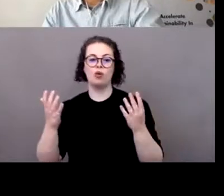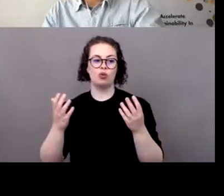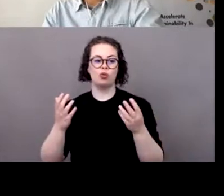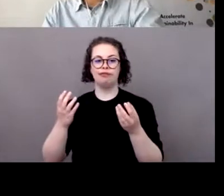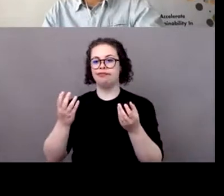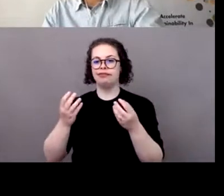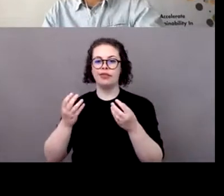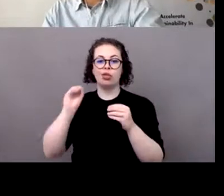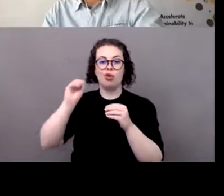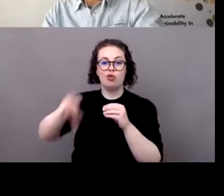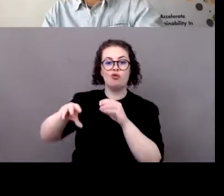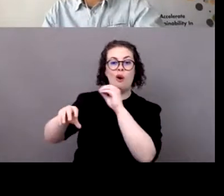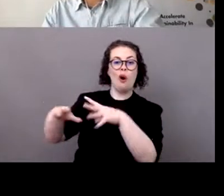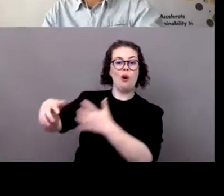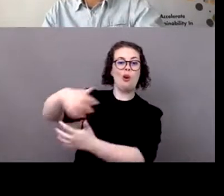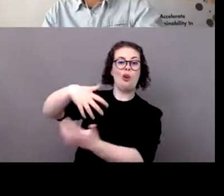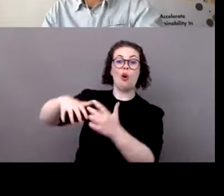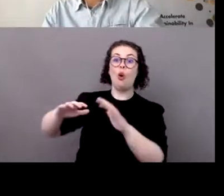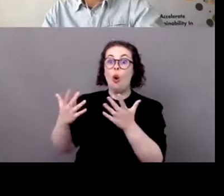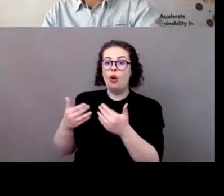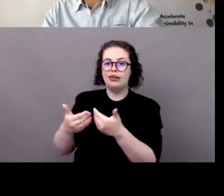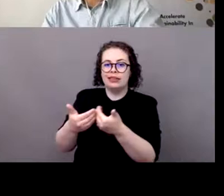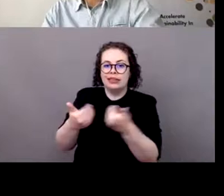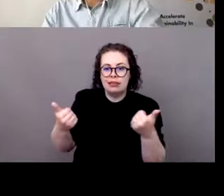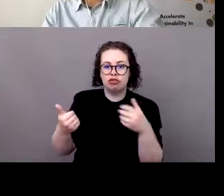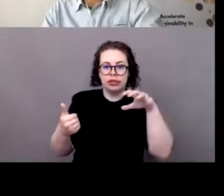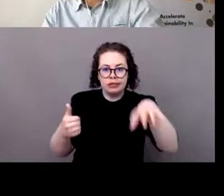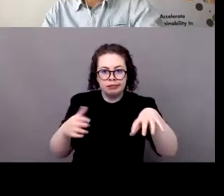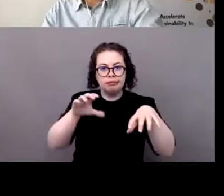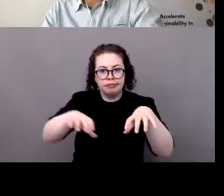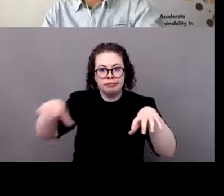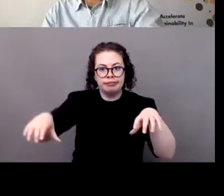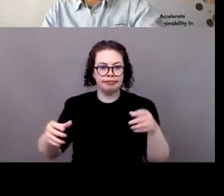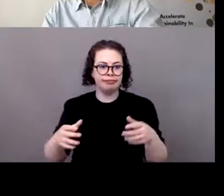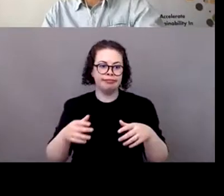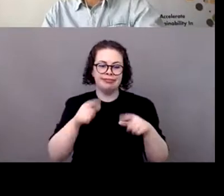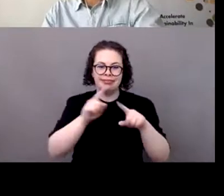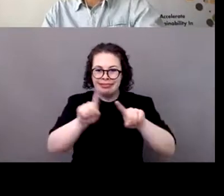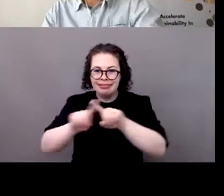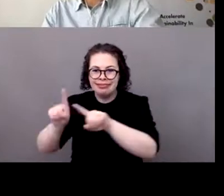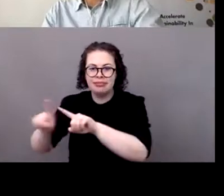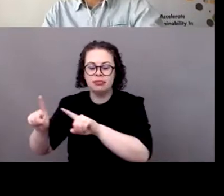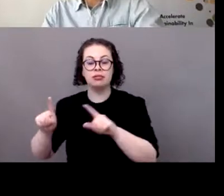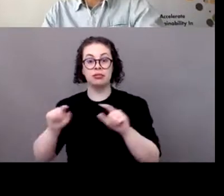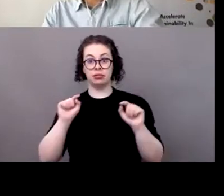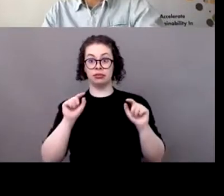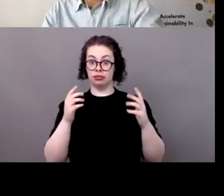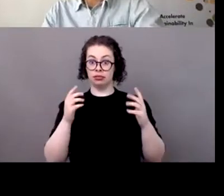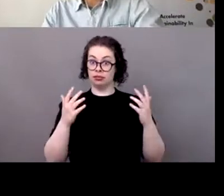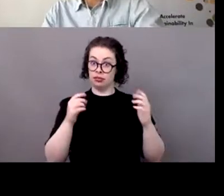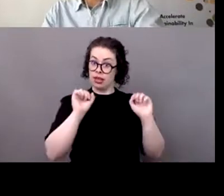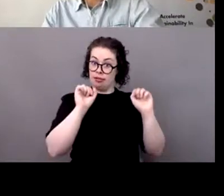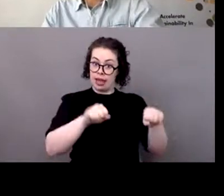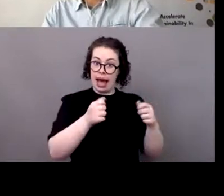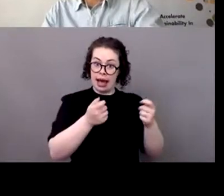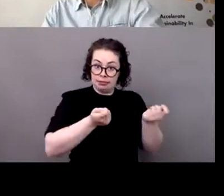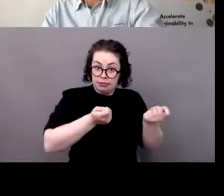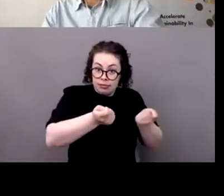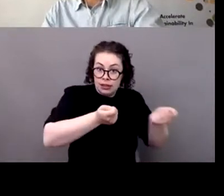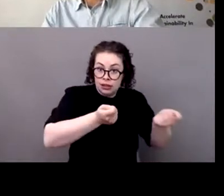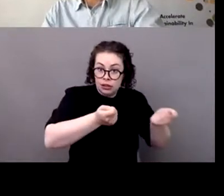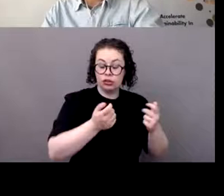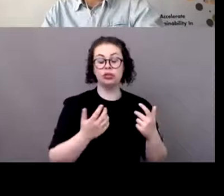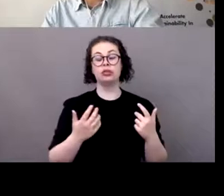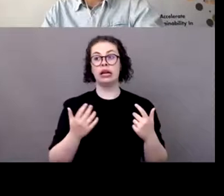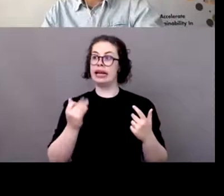term. And how you are engaging vendors, suppliers, and purchasing requirements that